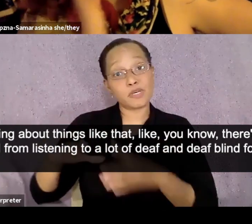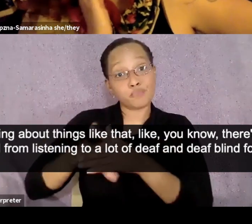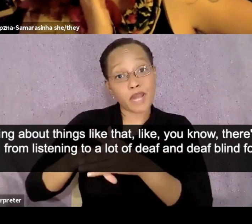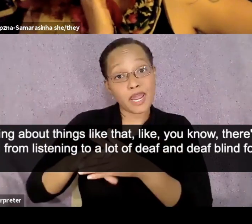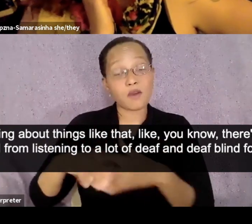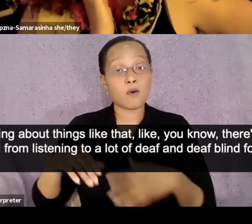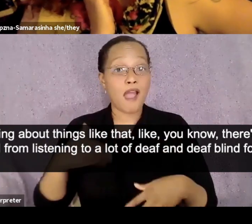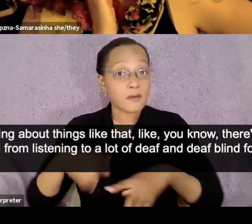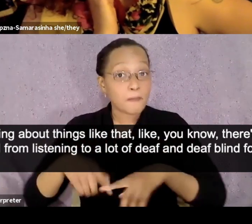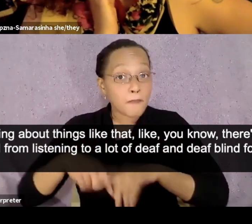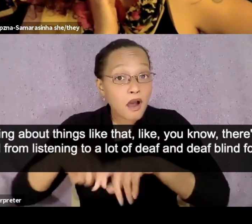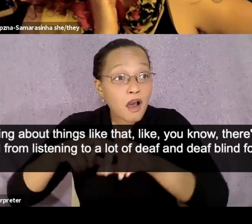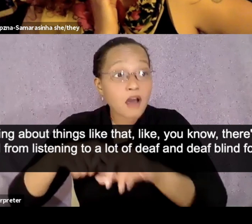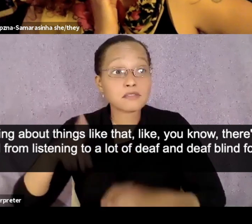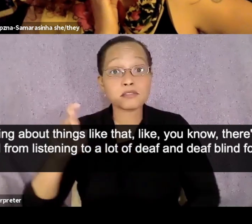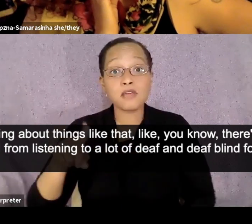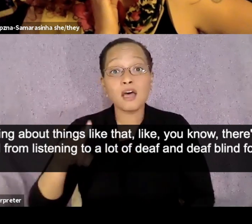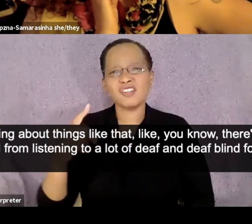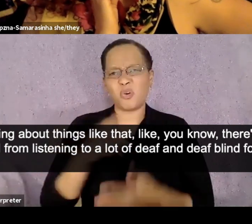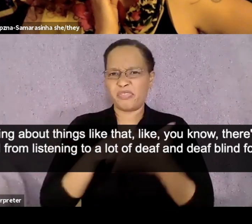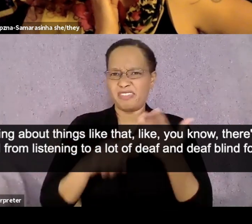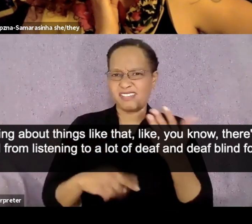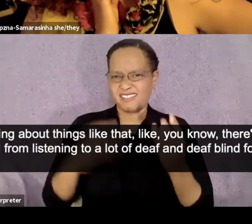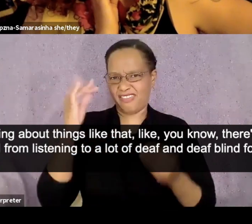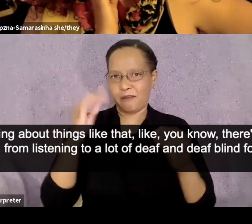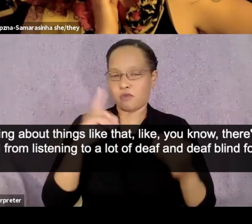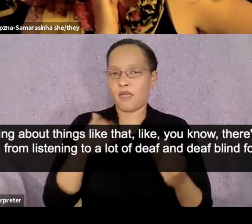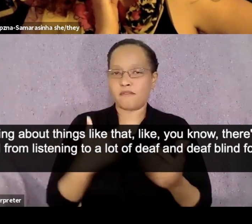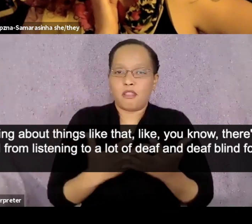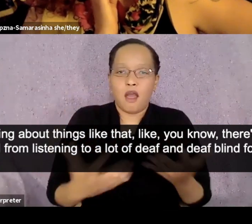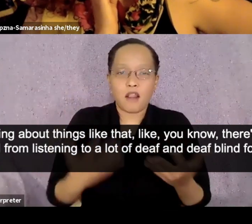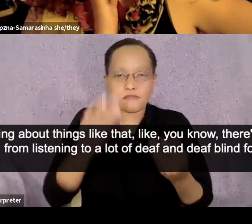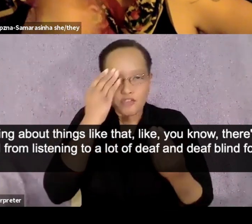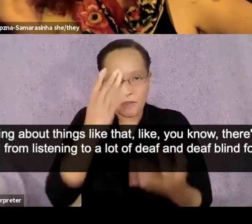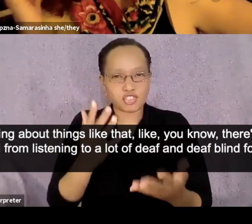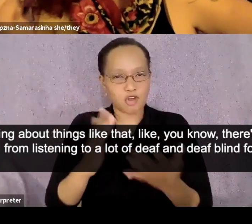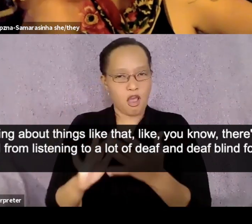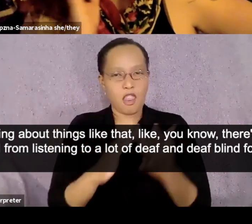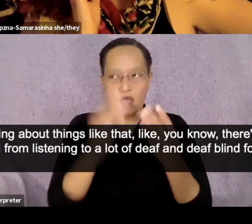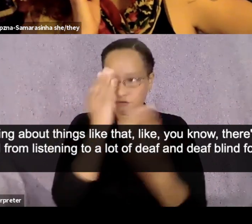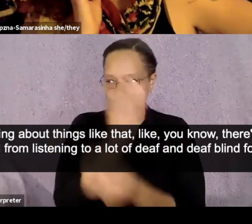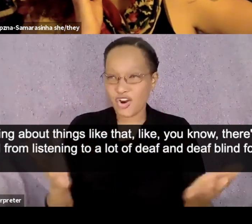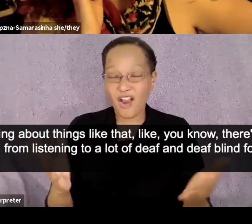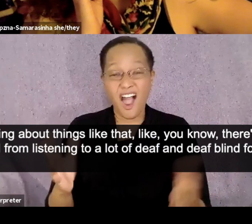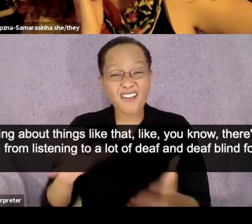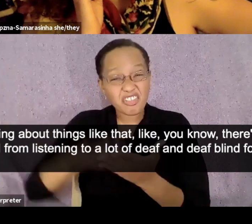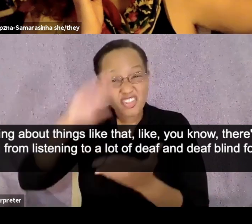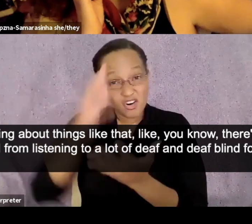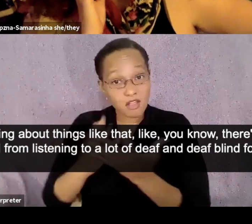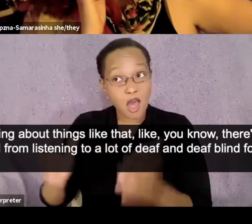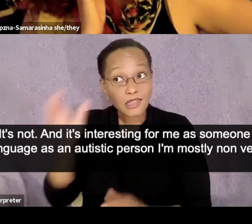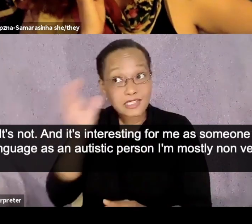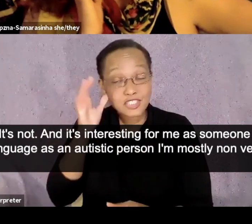that, like, you know, there's so much information being shared online, and I've really learned from listening to a lot of deaf and deafblind folks who are